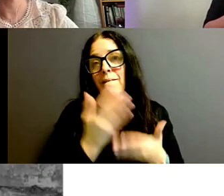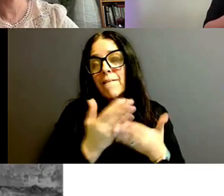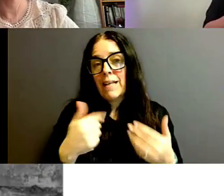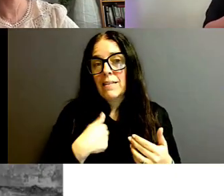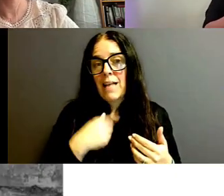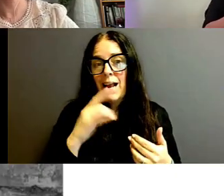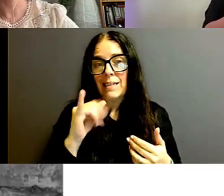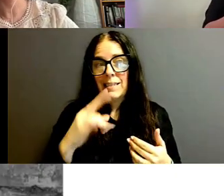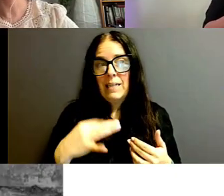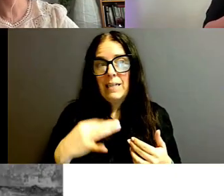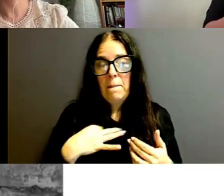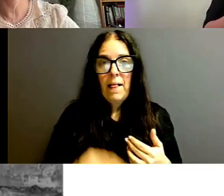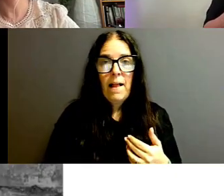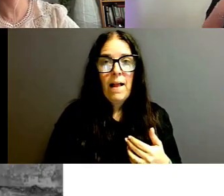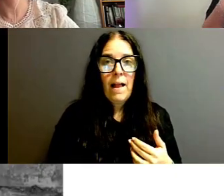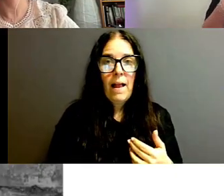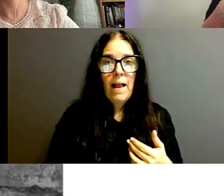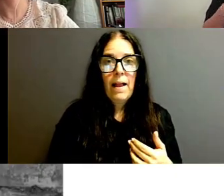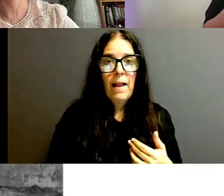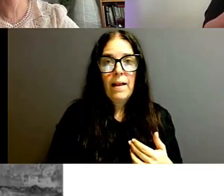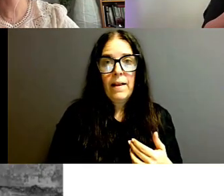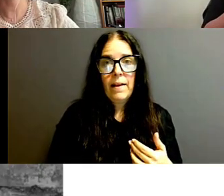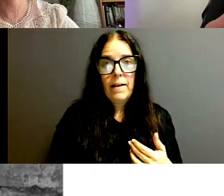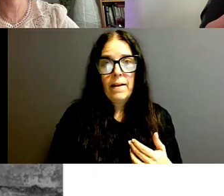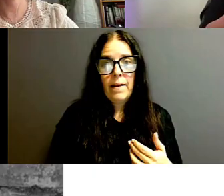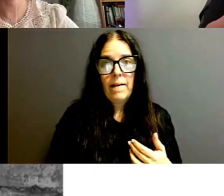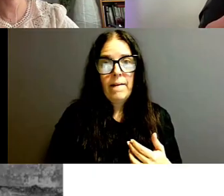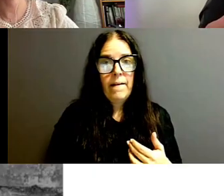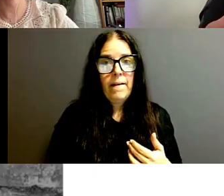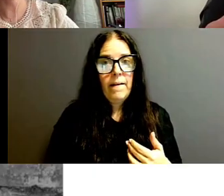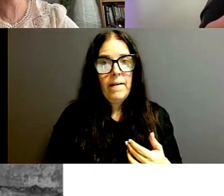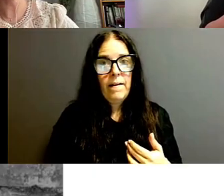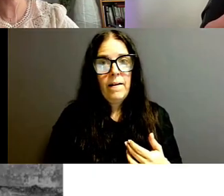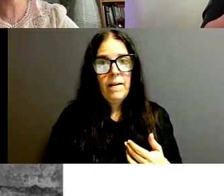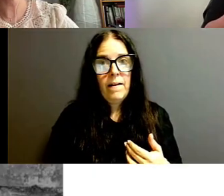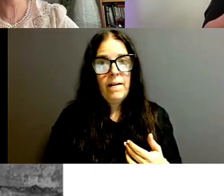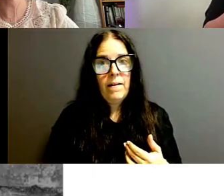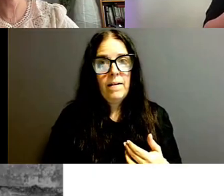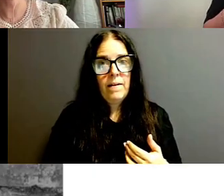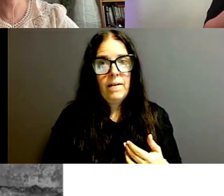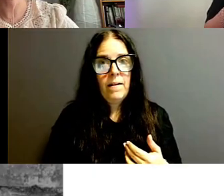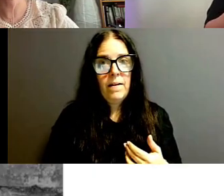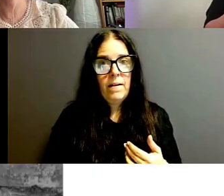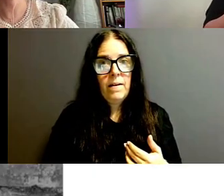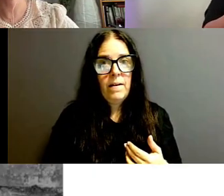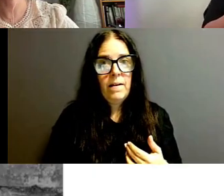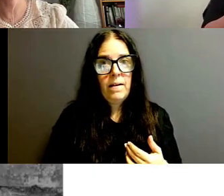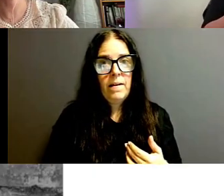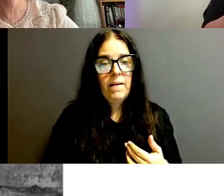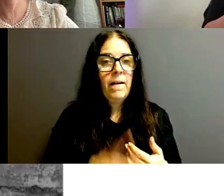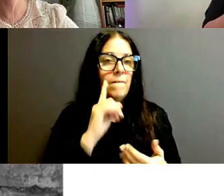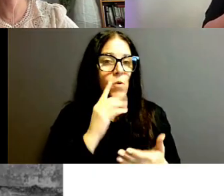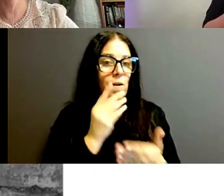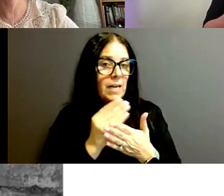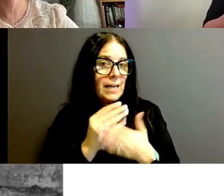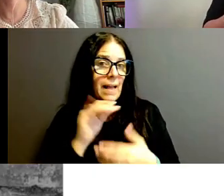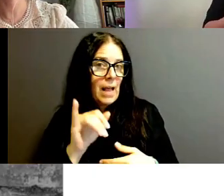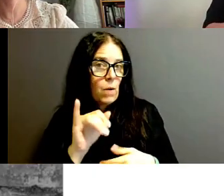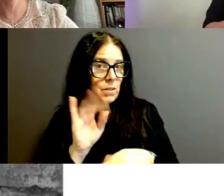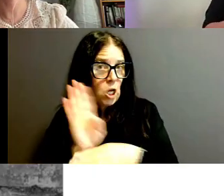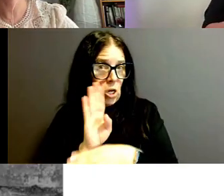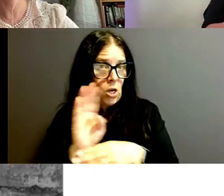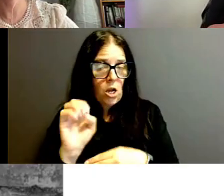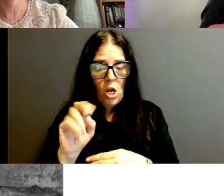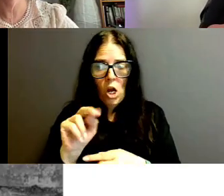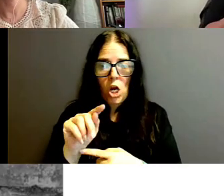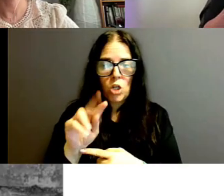had applied for funding through our own school board was for entrepreneurship grant. I had applied for